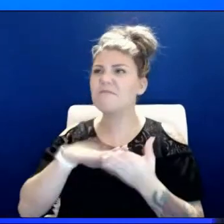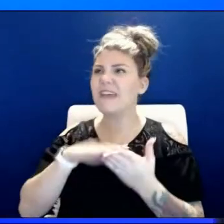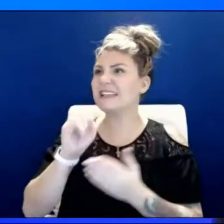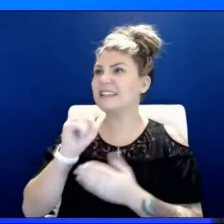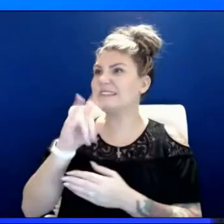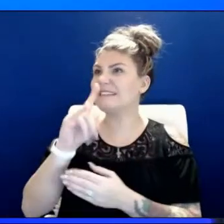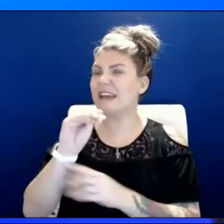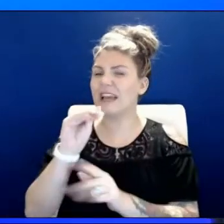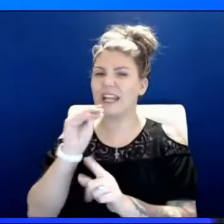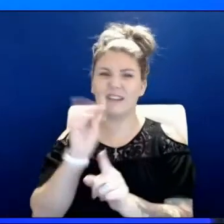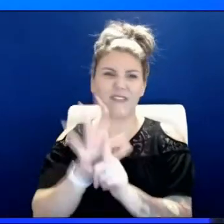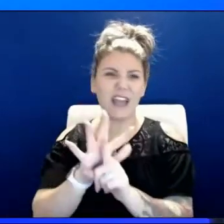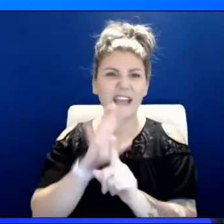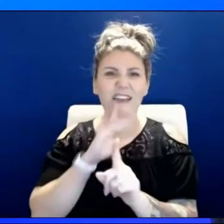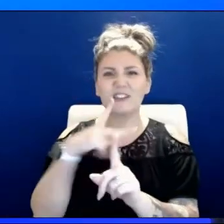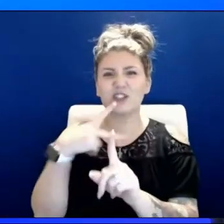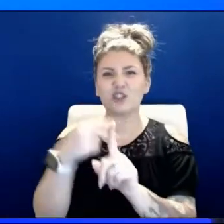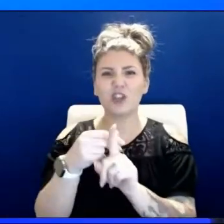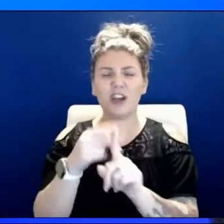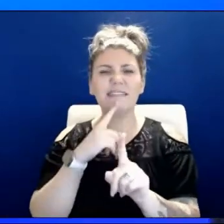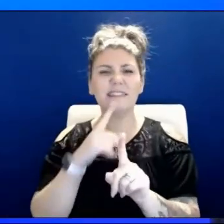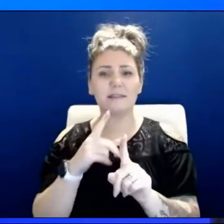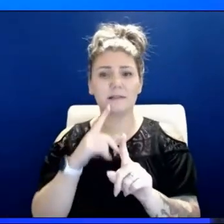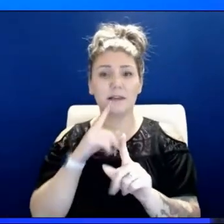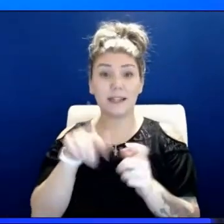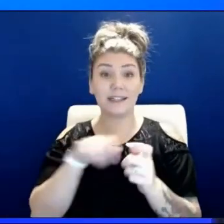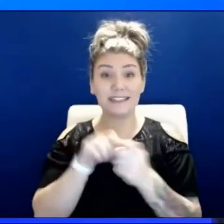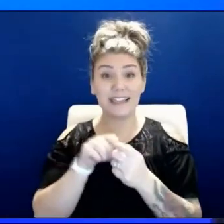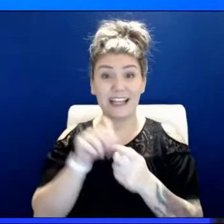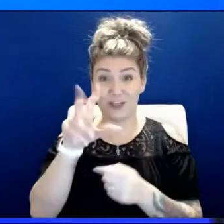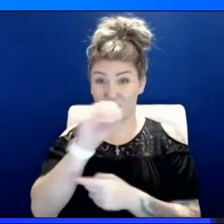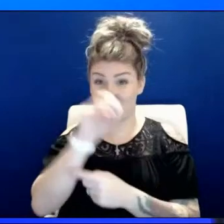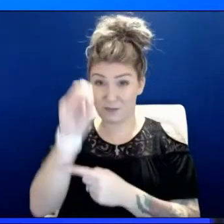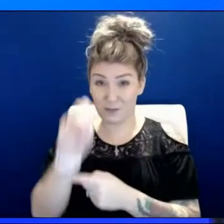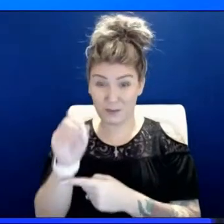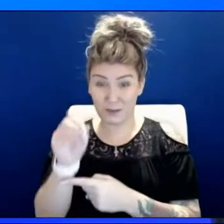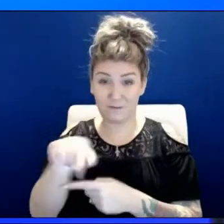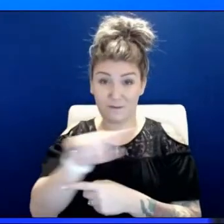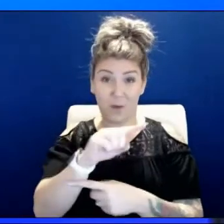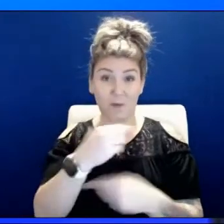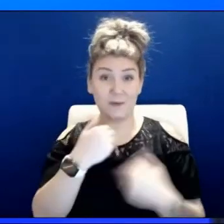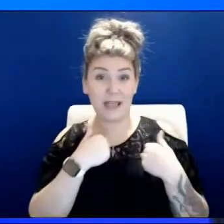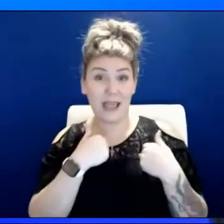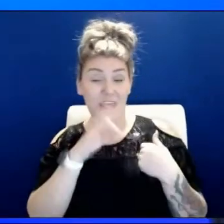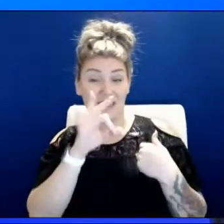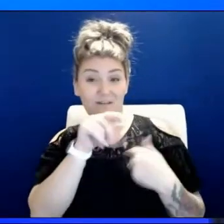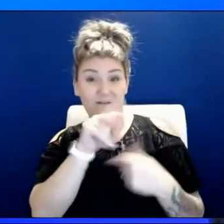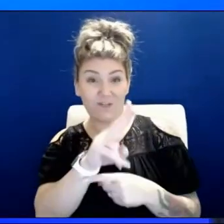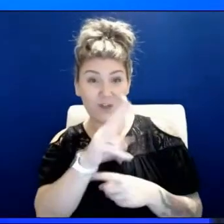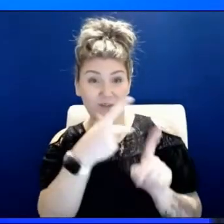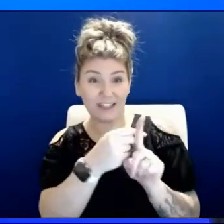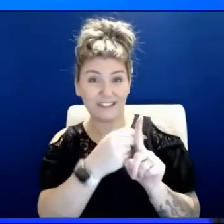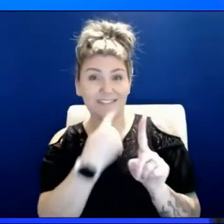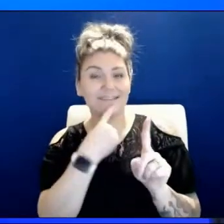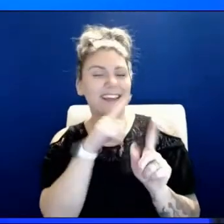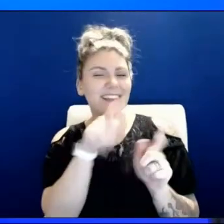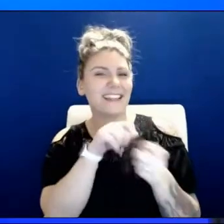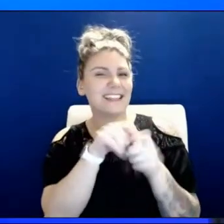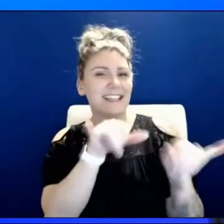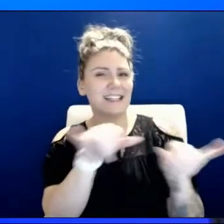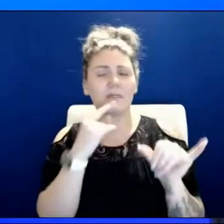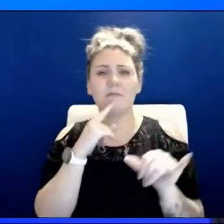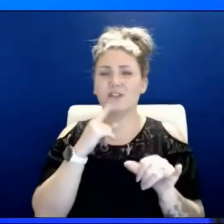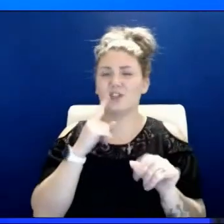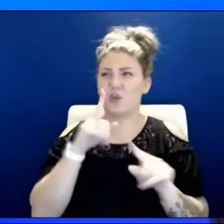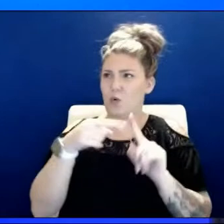shot gave me, and exactly 30% of those that got the flu vaccine said the same thing. So it allowed me, at the end of the day, to say to my